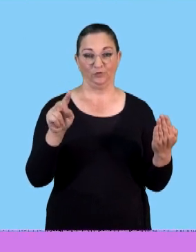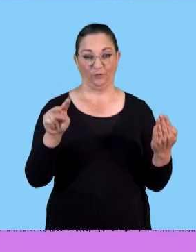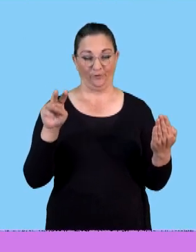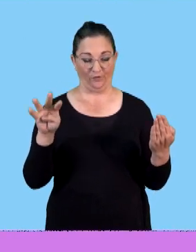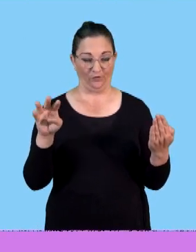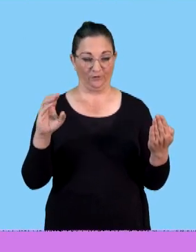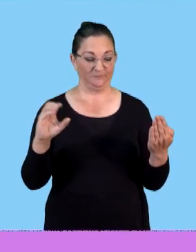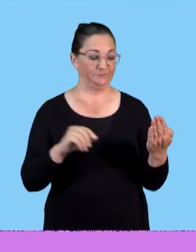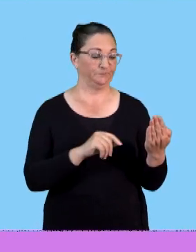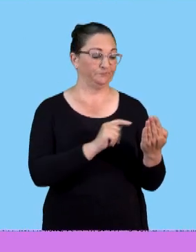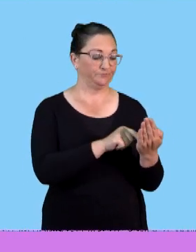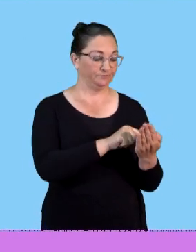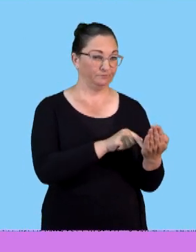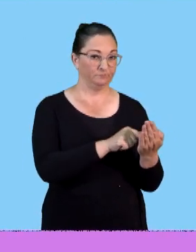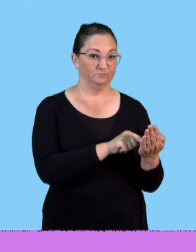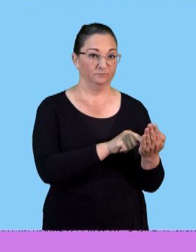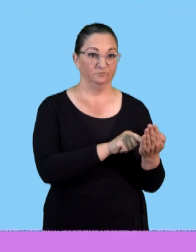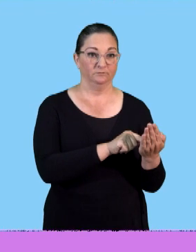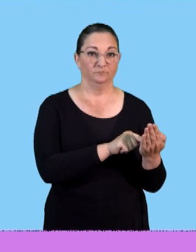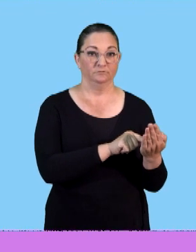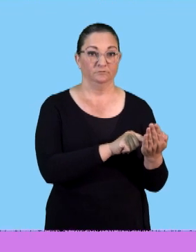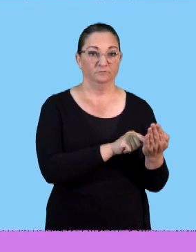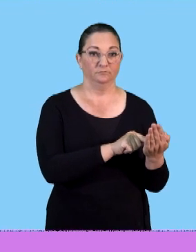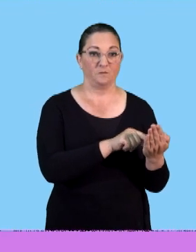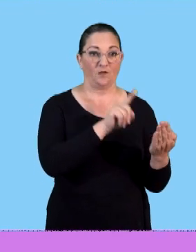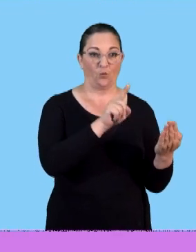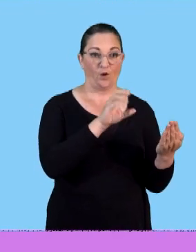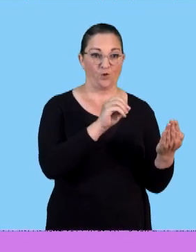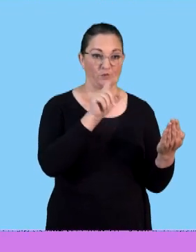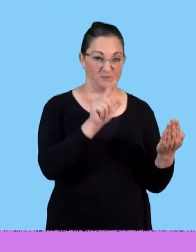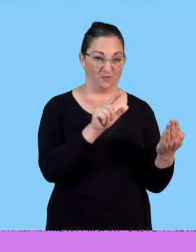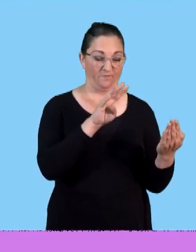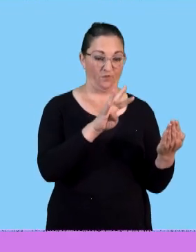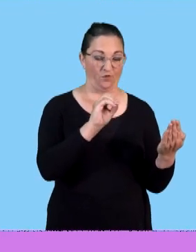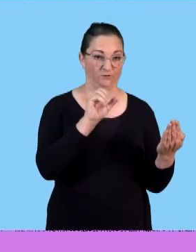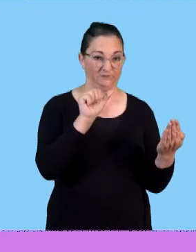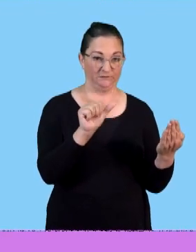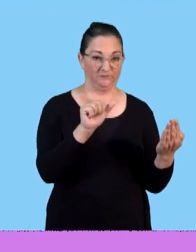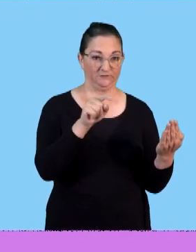429,627 rand and 24 cents. Okay, let me just add that again.